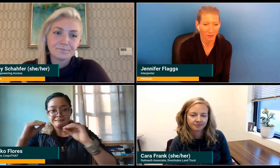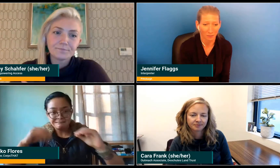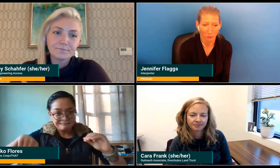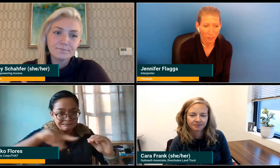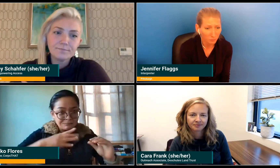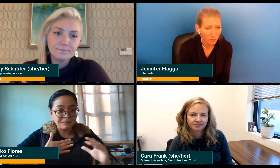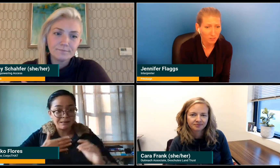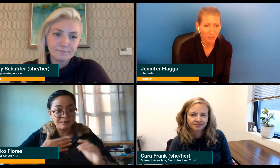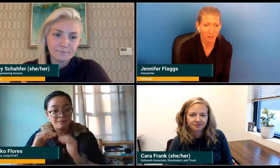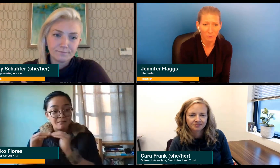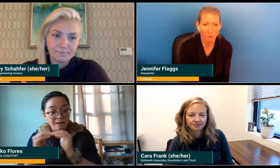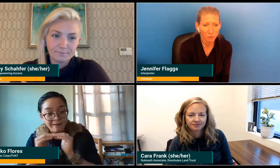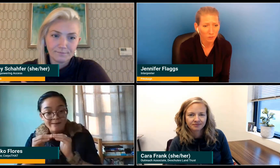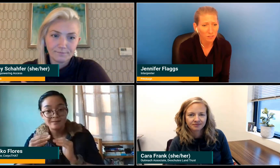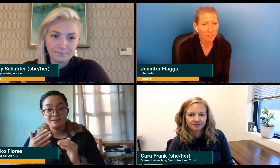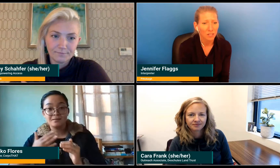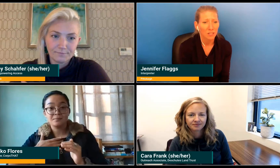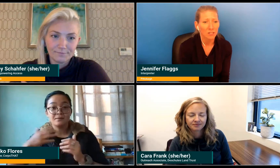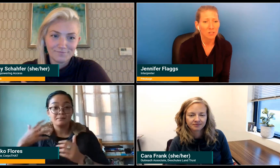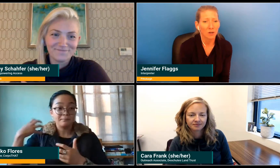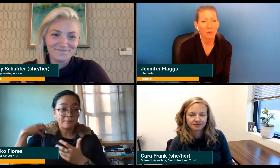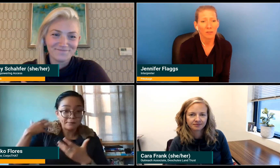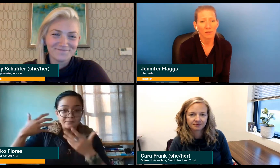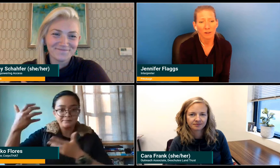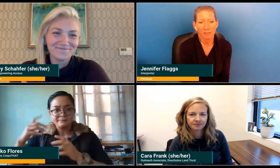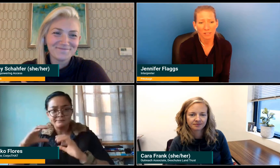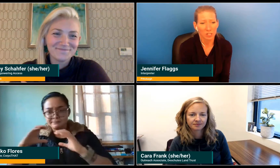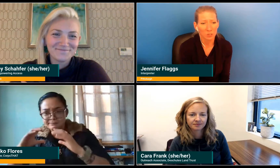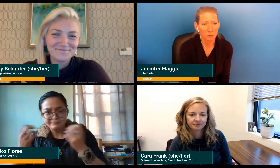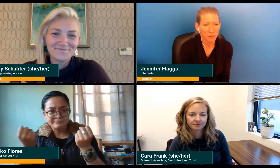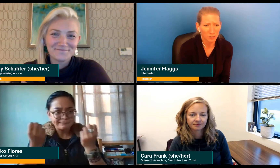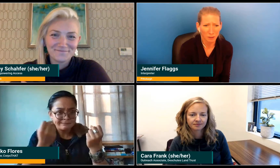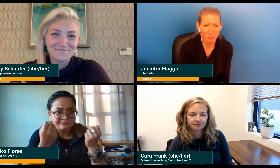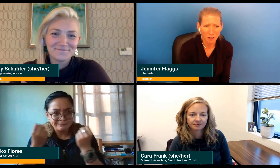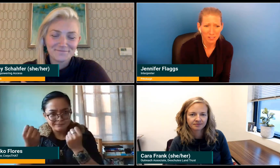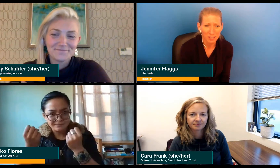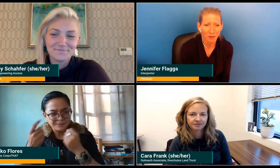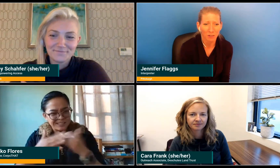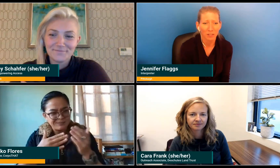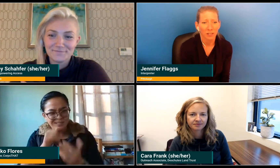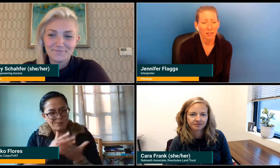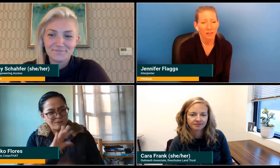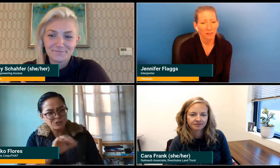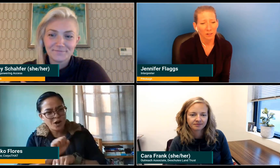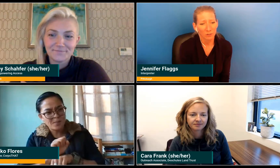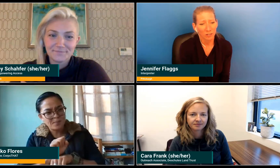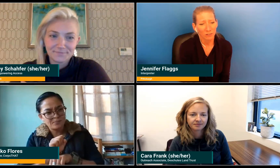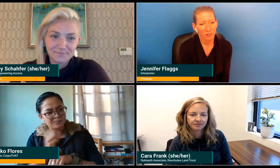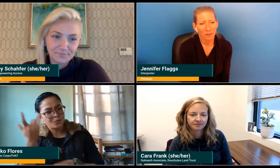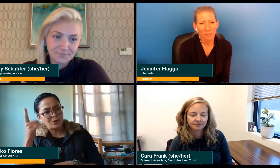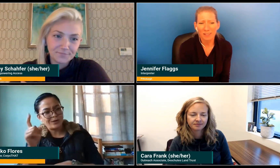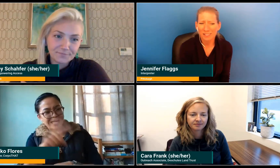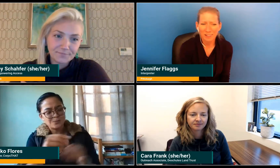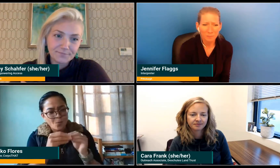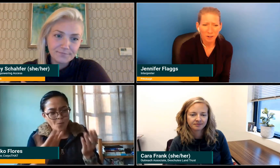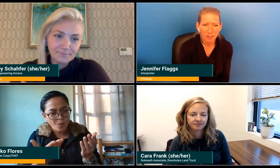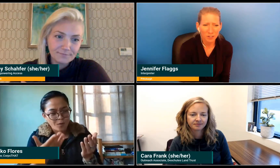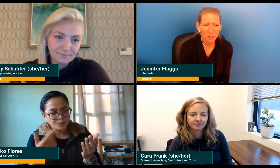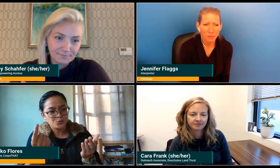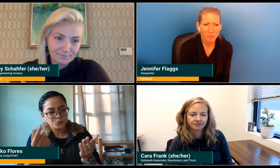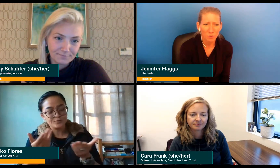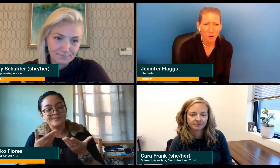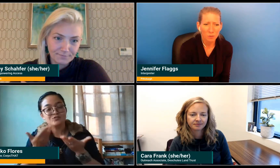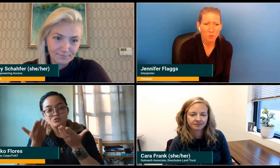Like, I don't have a curriculum for this. I don't have tools for this. So I've got to teach my peers and my boss now, and they're all trying to figure that out, but that's not part